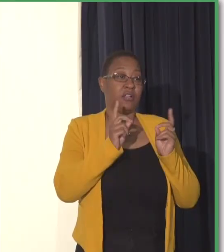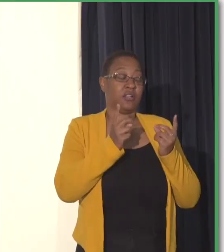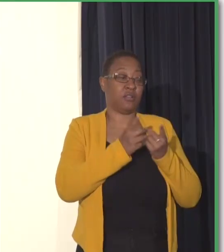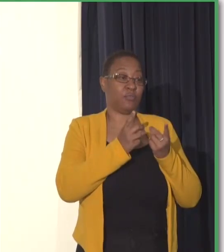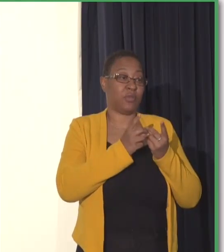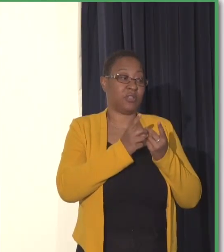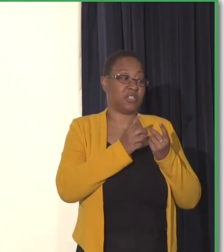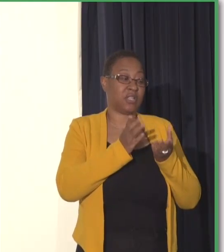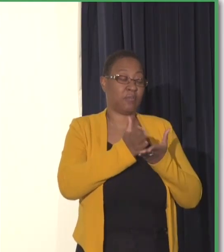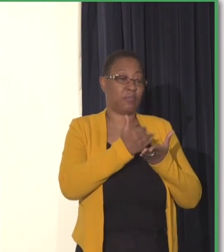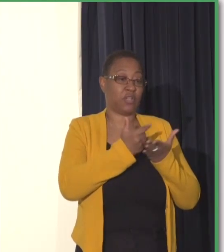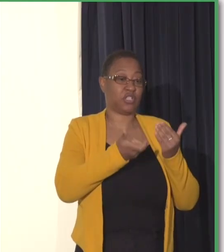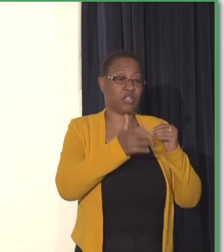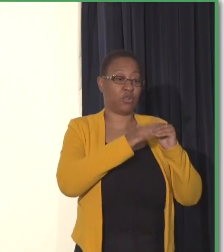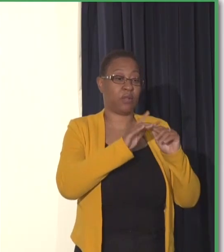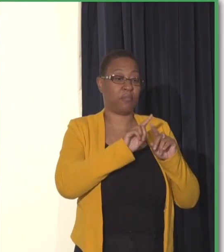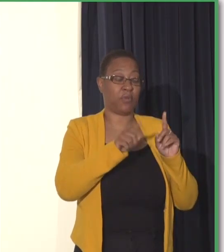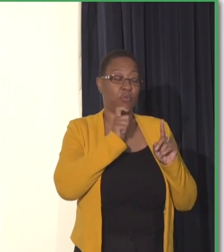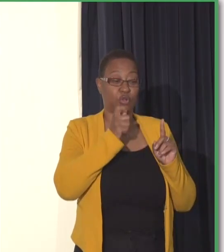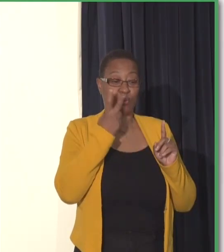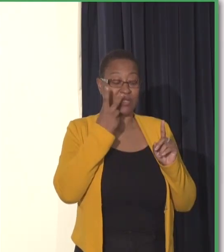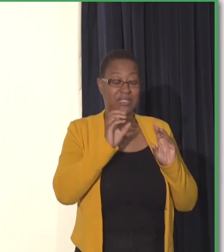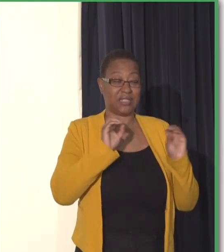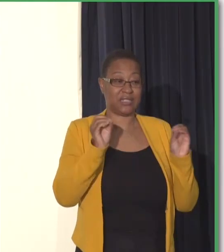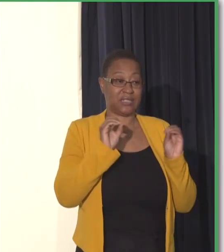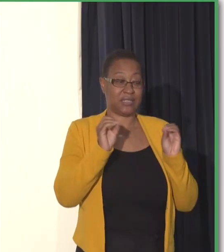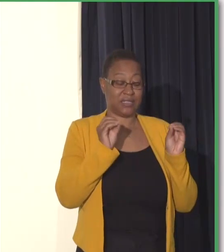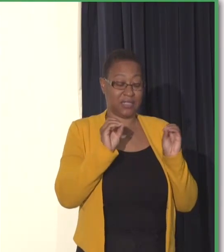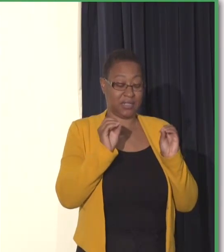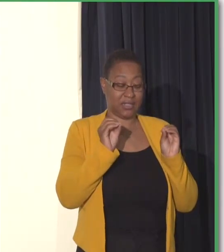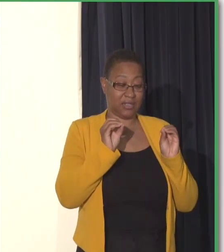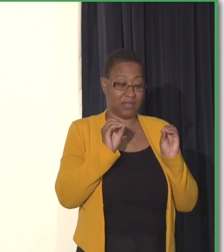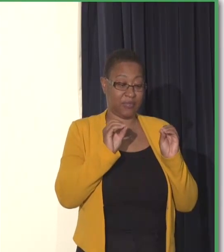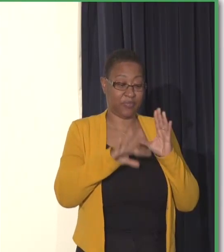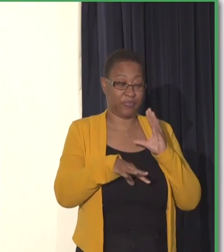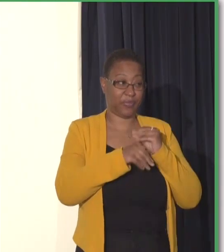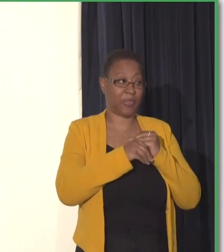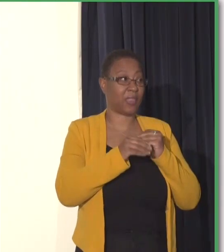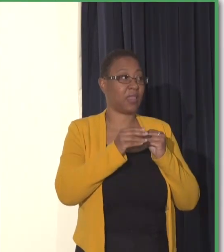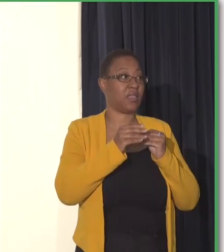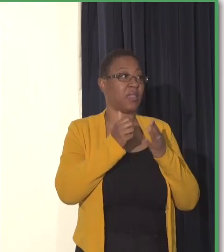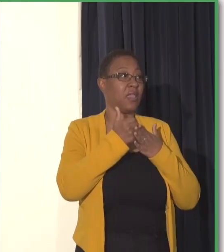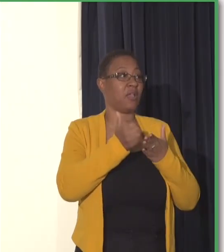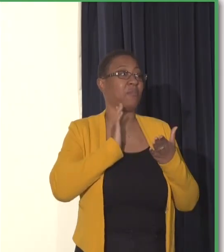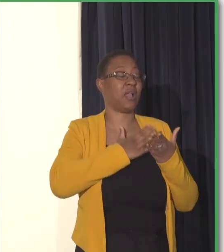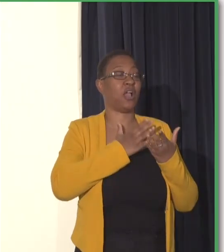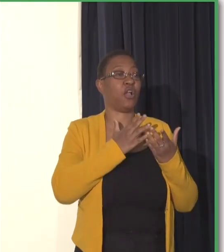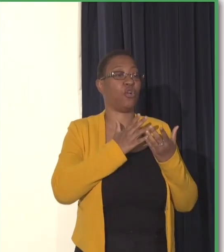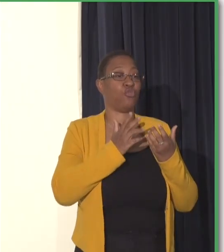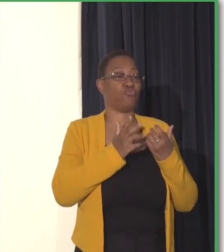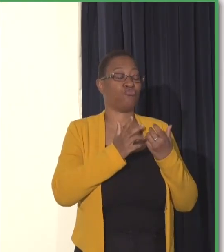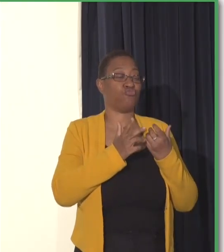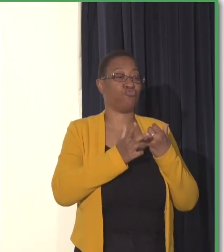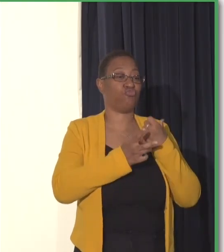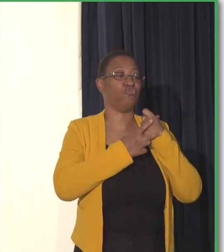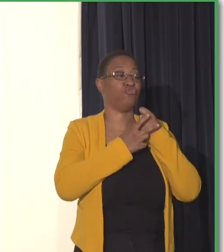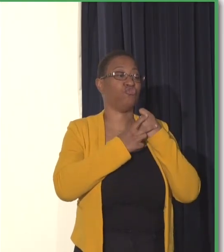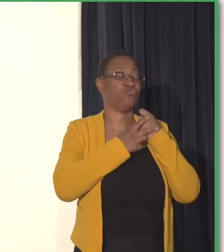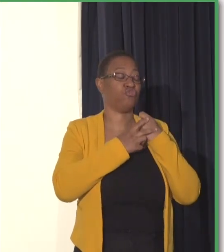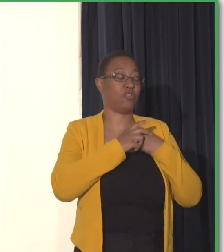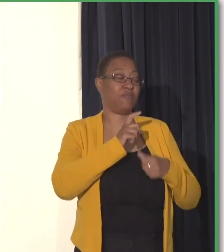budget increasing, but we don't see anything being added to help our reservists. Our reservists, you know, they don't